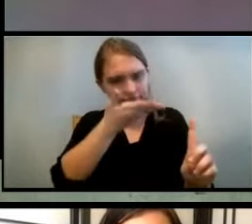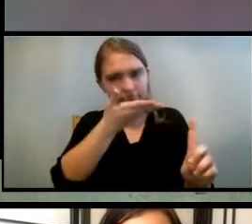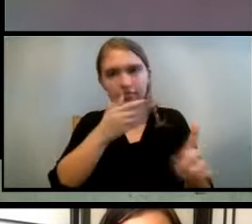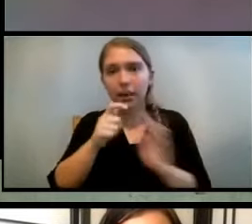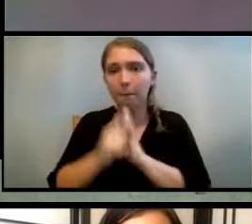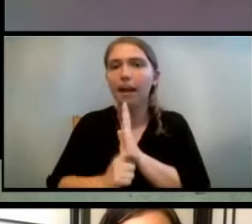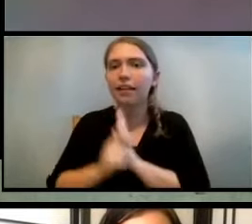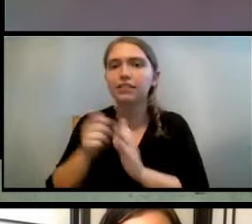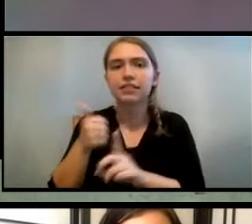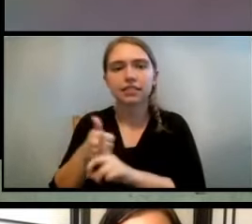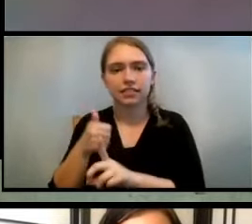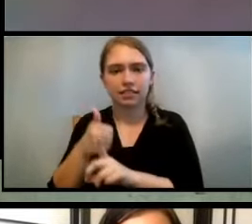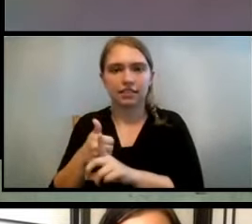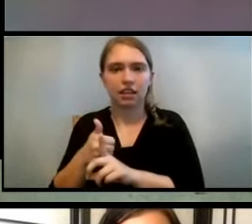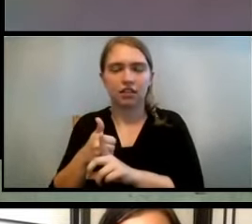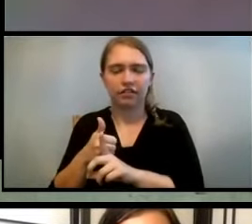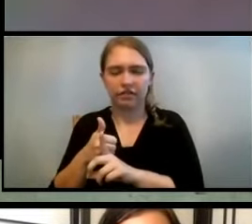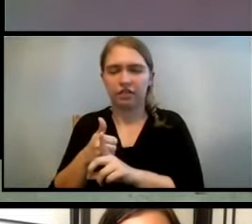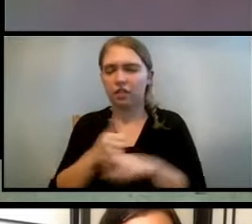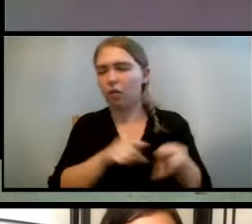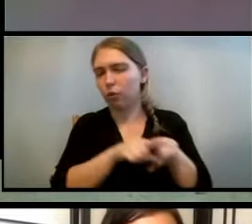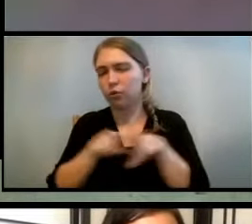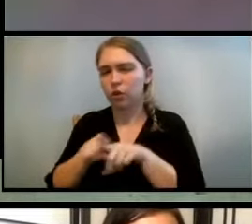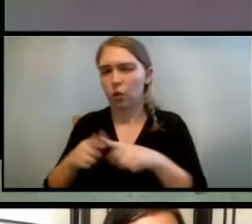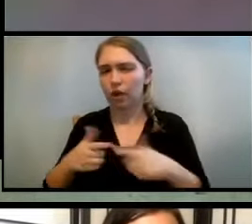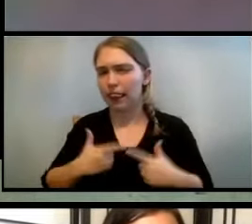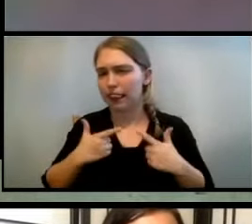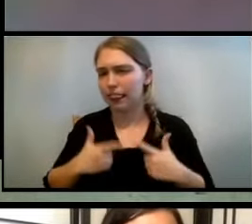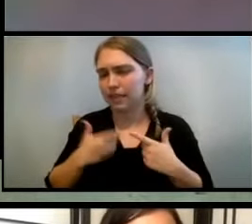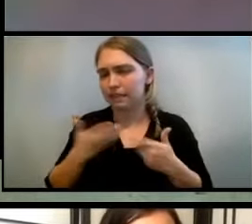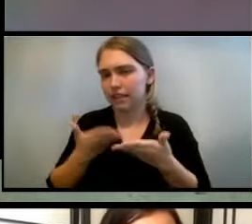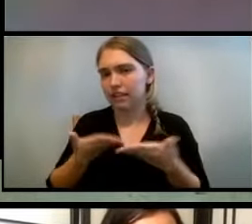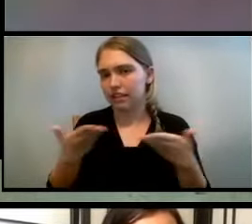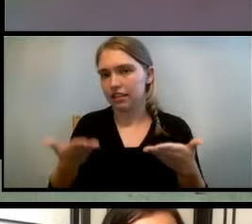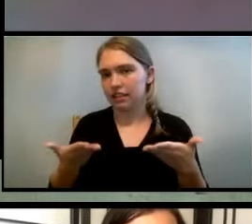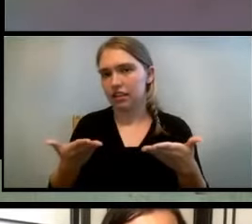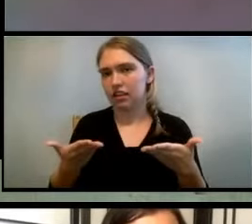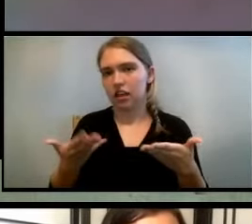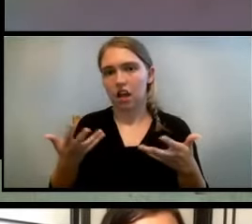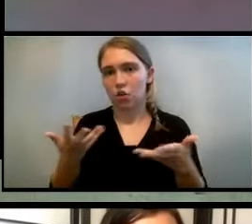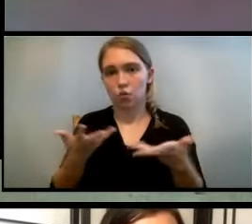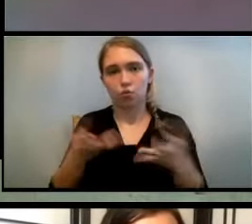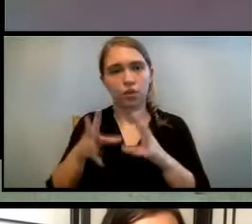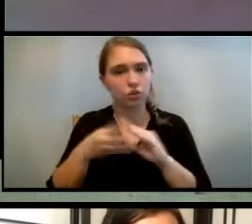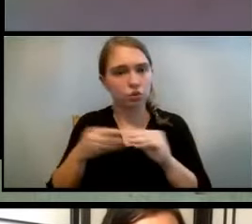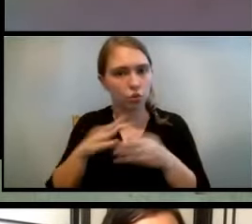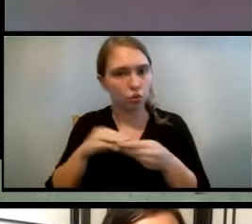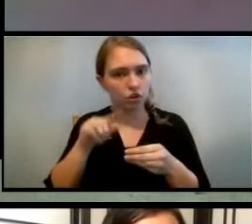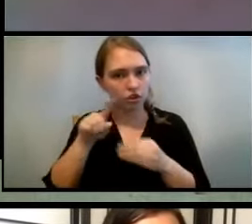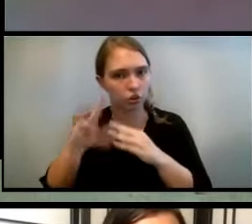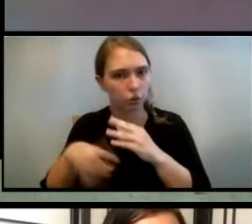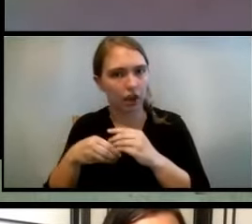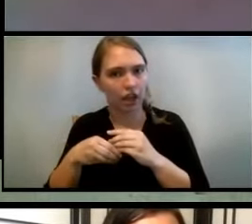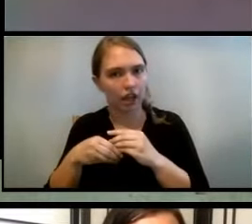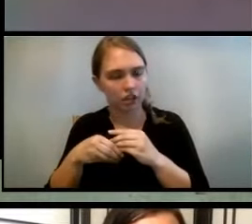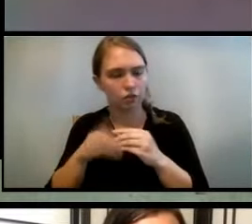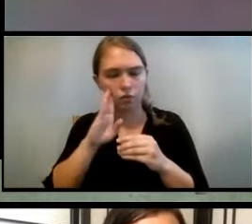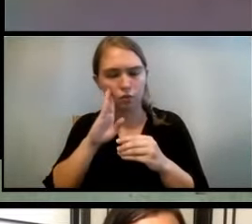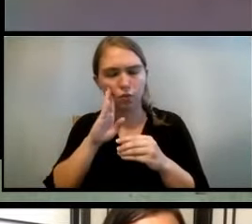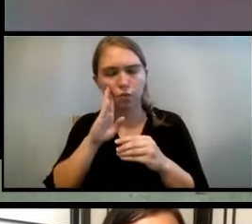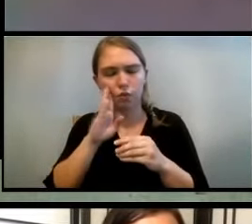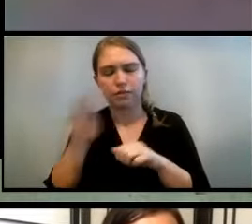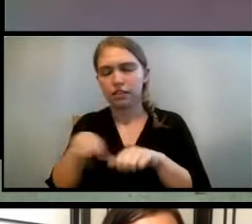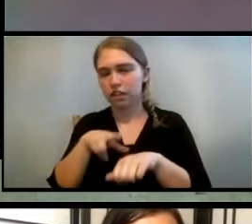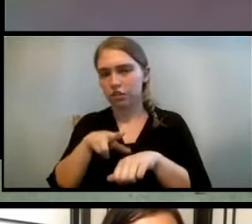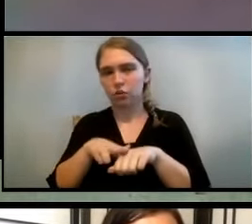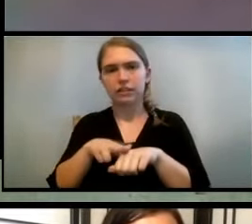magazine itself is sort of a living entity, and what fits in it will kind of come to you. That doesn't mean that you don't